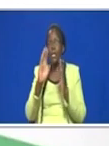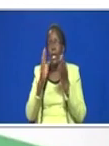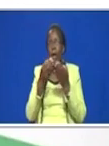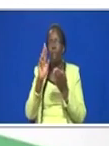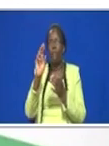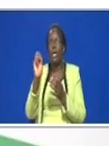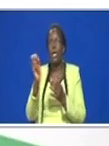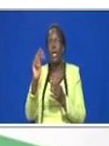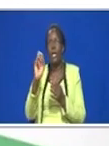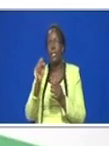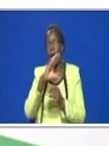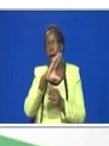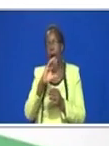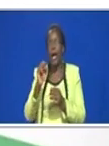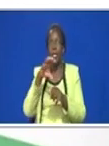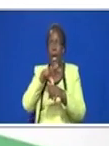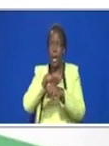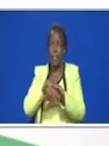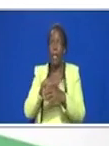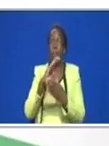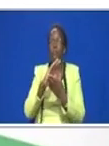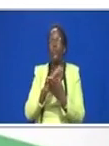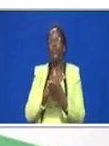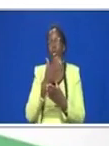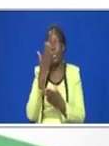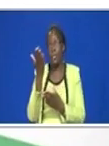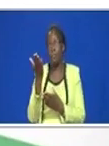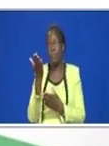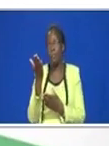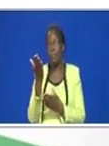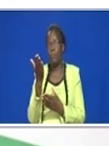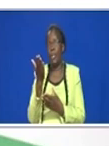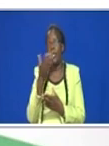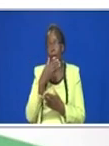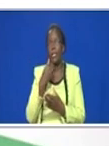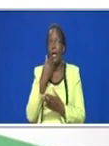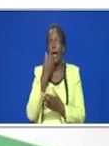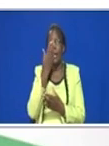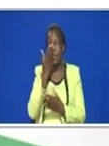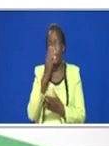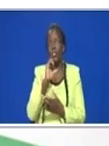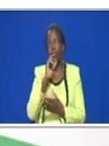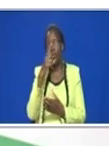Venus and Earth between them. So that gives us that answer not to be